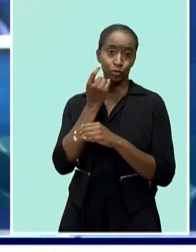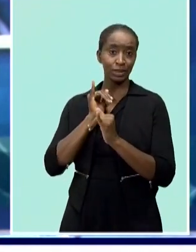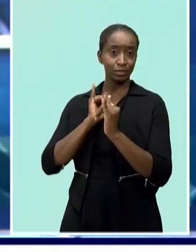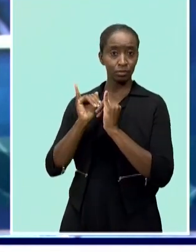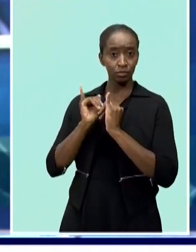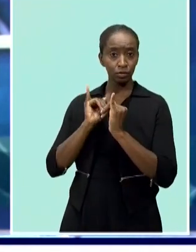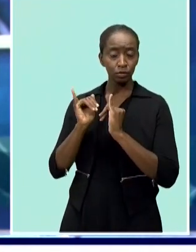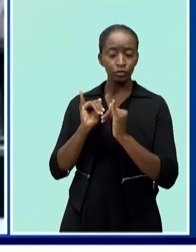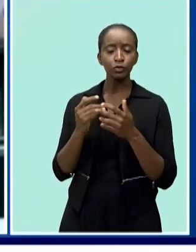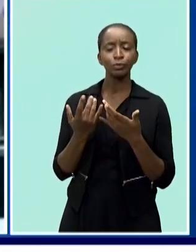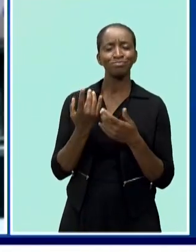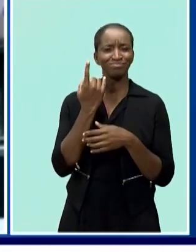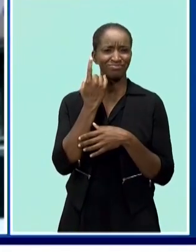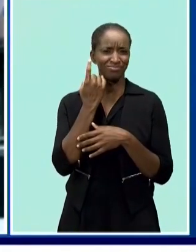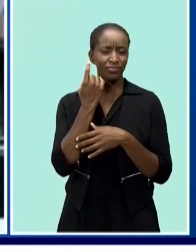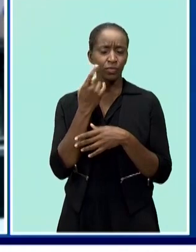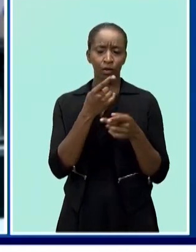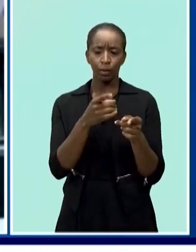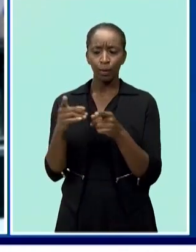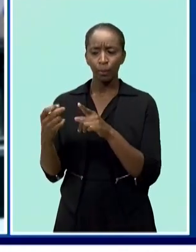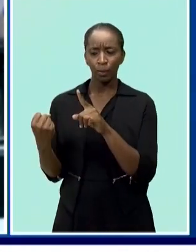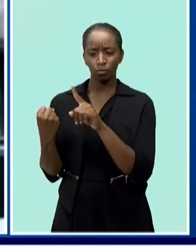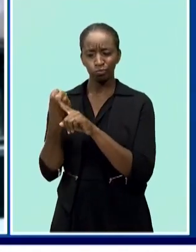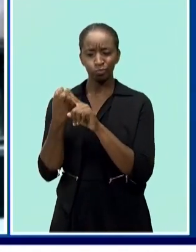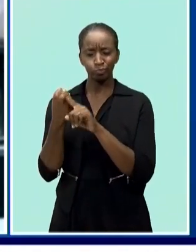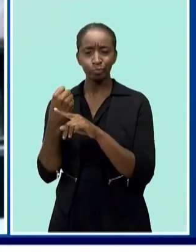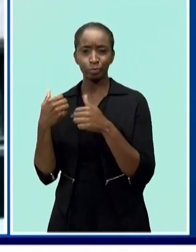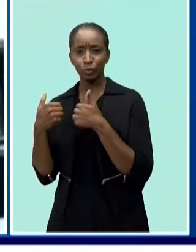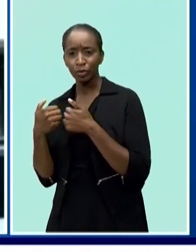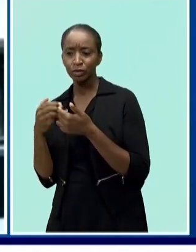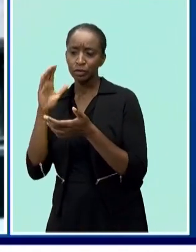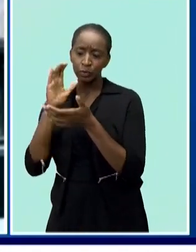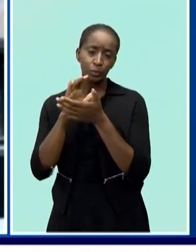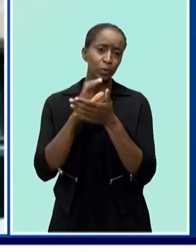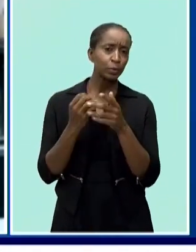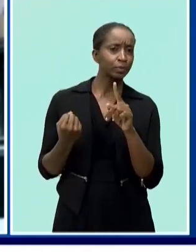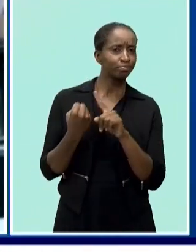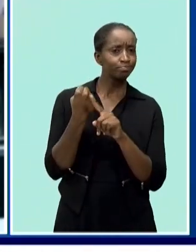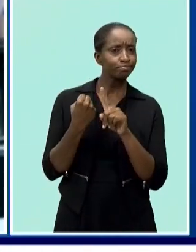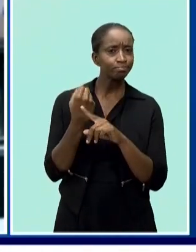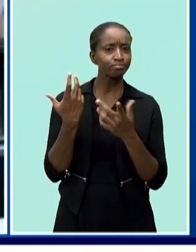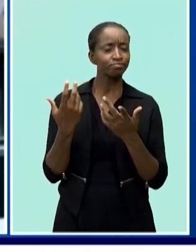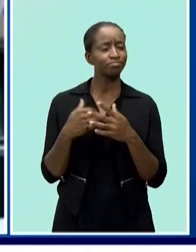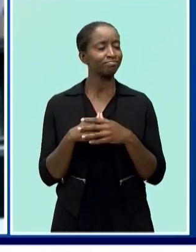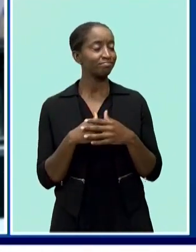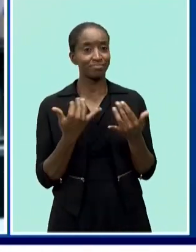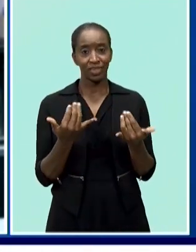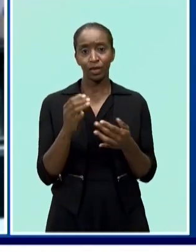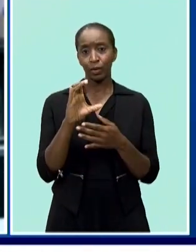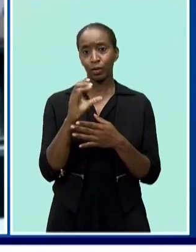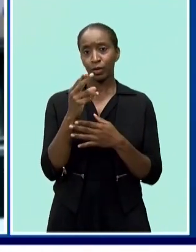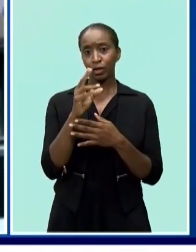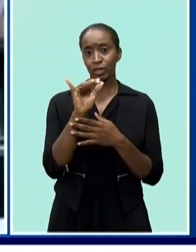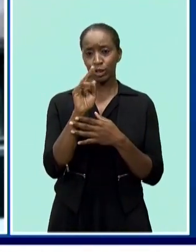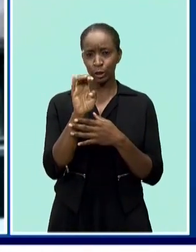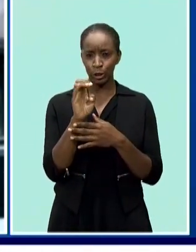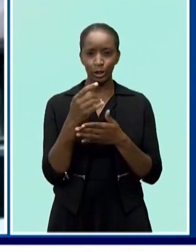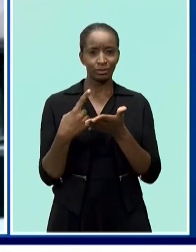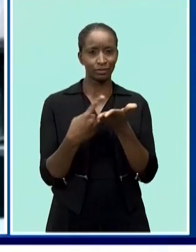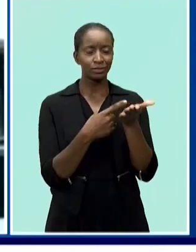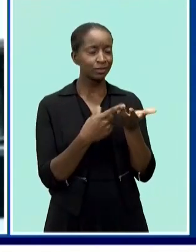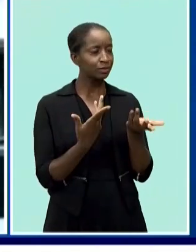domestic crimes. And he joins us live now. And Shane, background checks. Now, that seems a bit extreme, you don't think? Yeah, well, Lisa, you